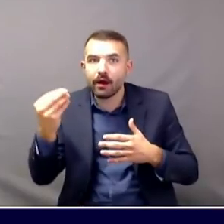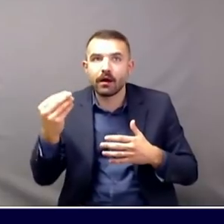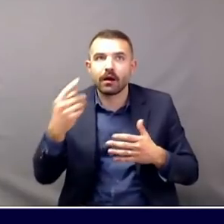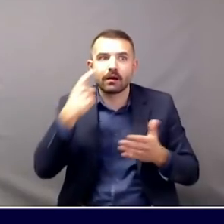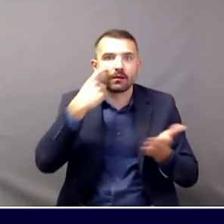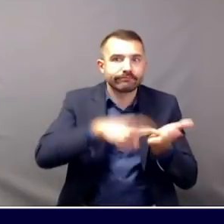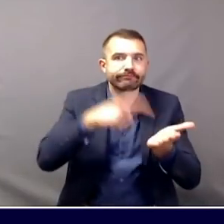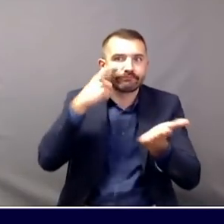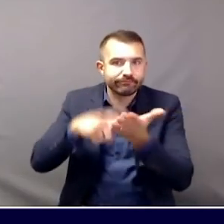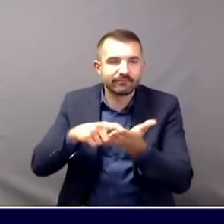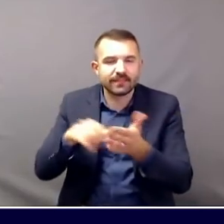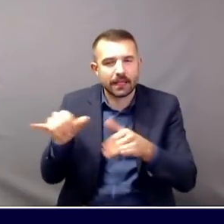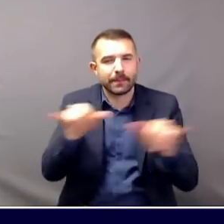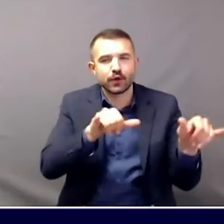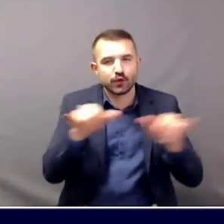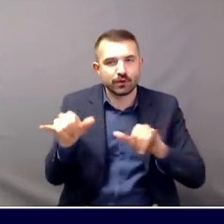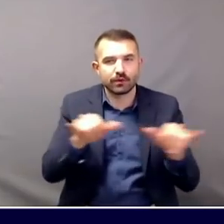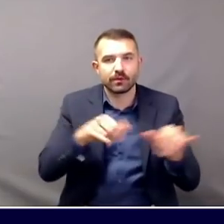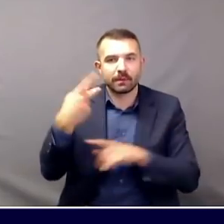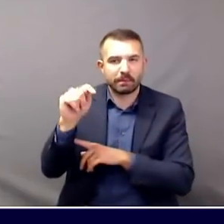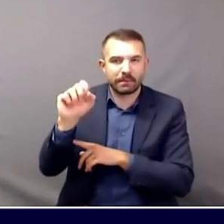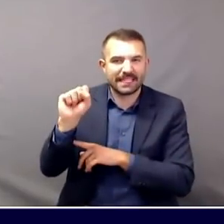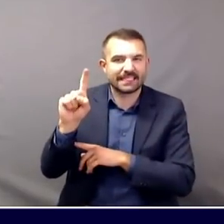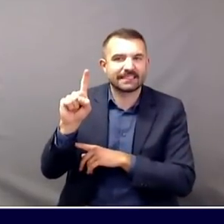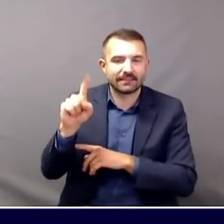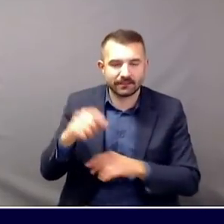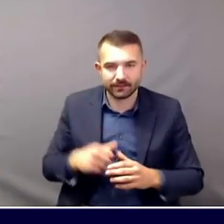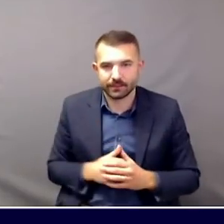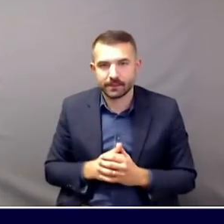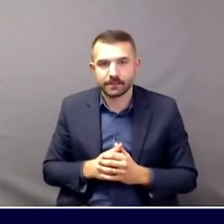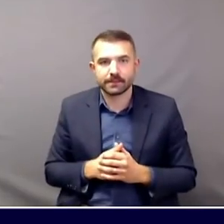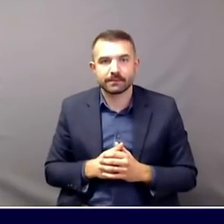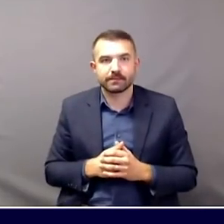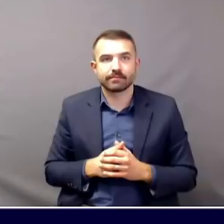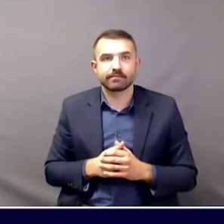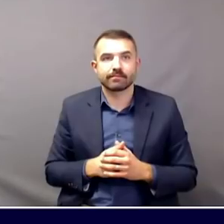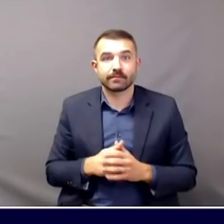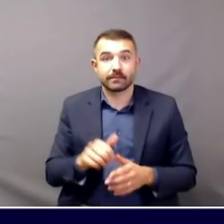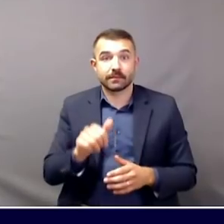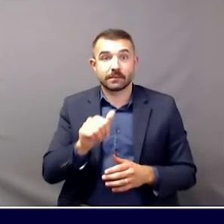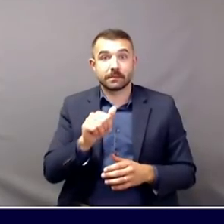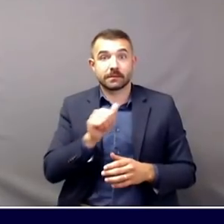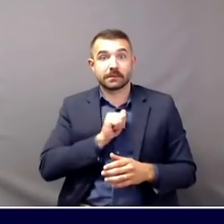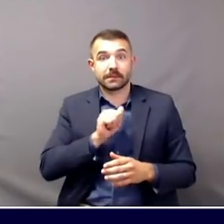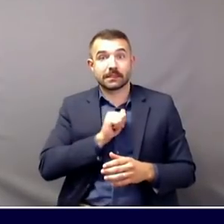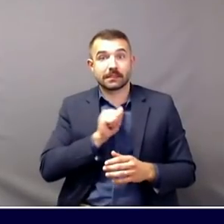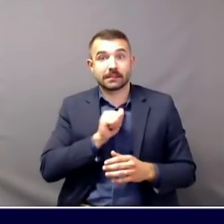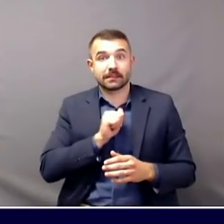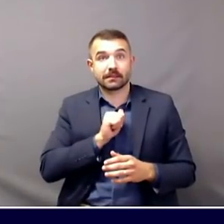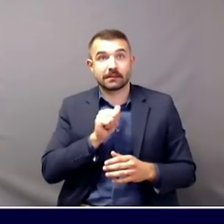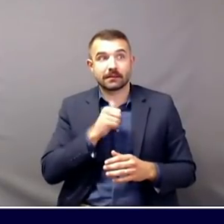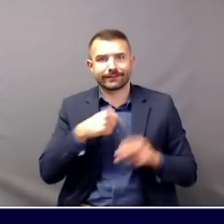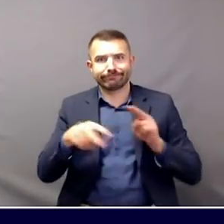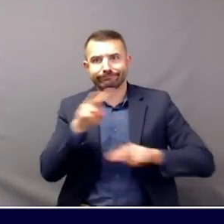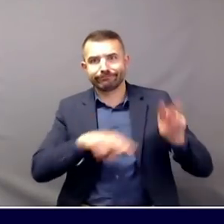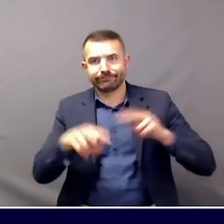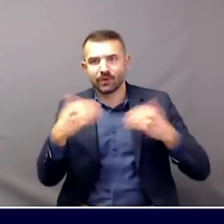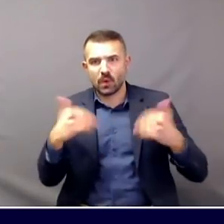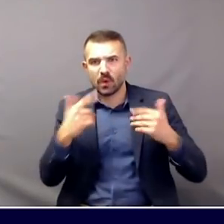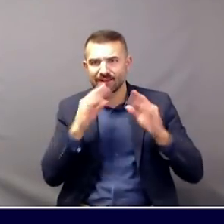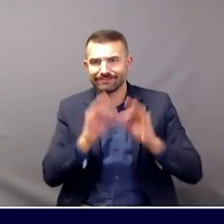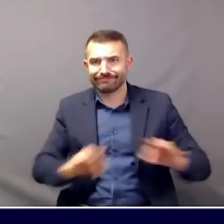And I think for me, Allison, this is all the more reason why it's important that we remain